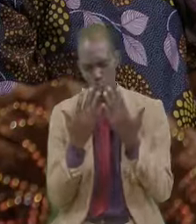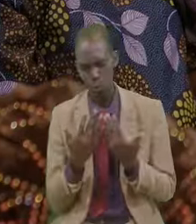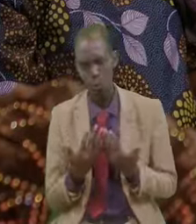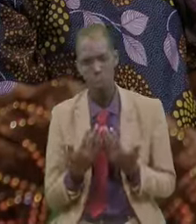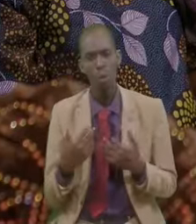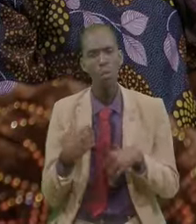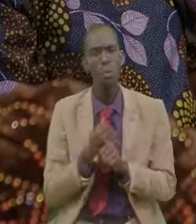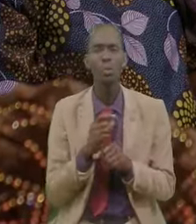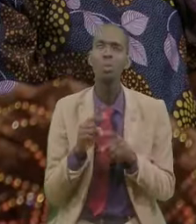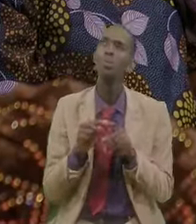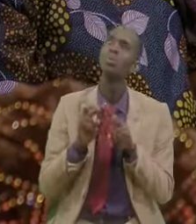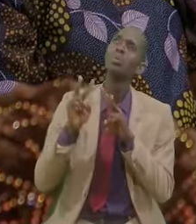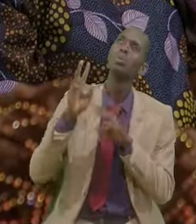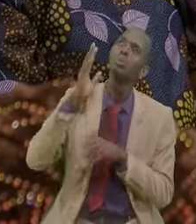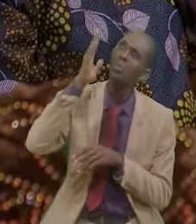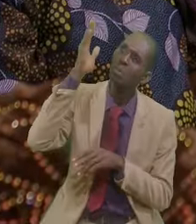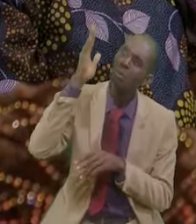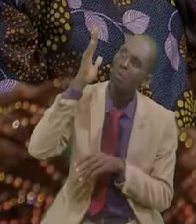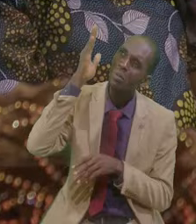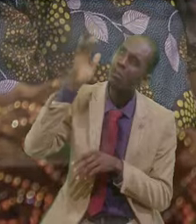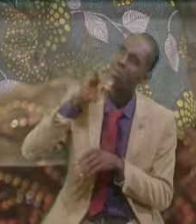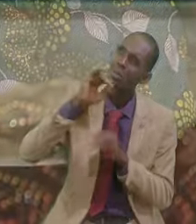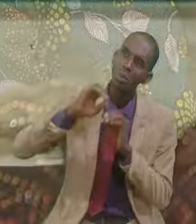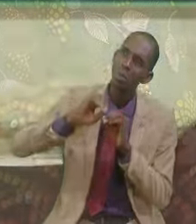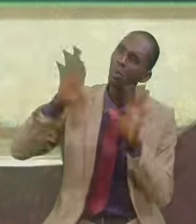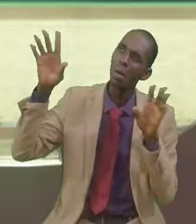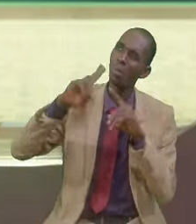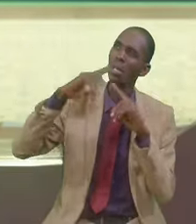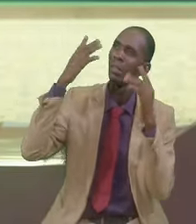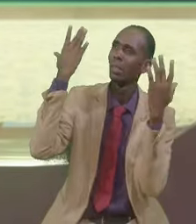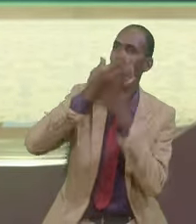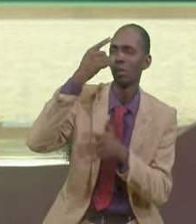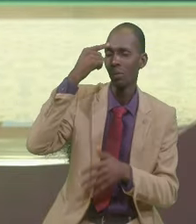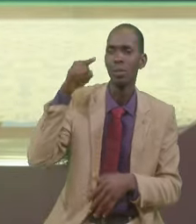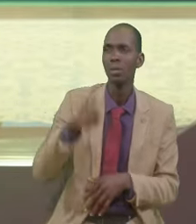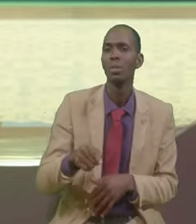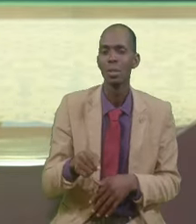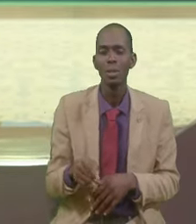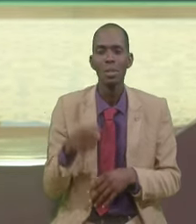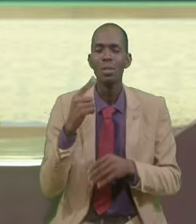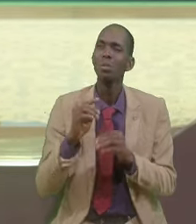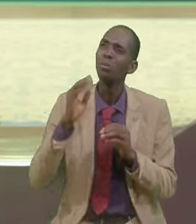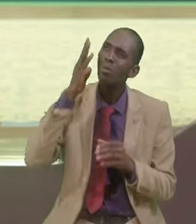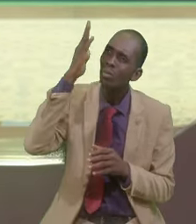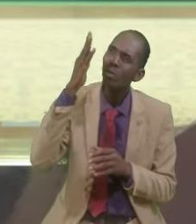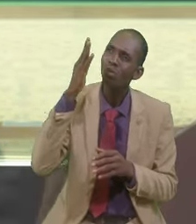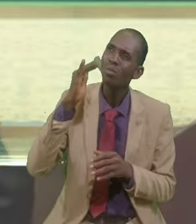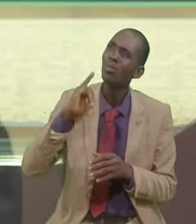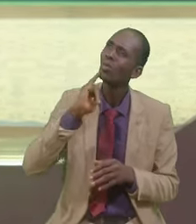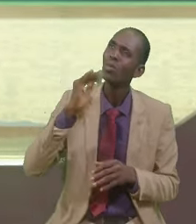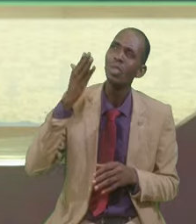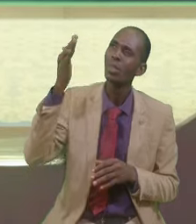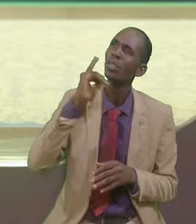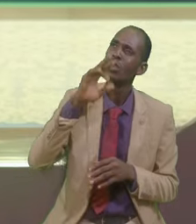at the future. The future is bleak and black. The future is like there's no future because we